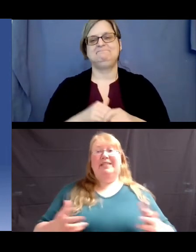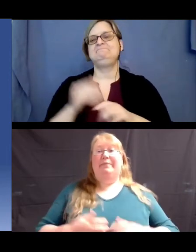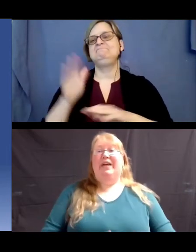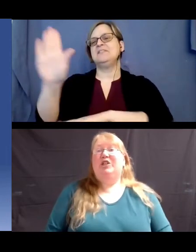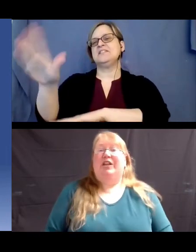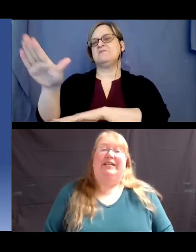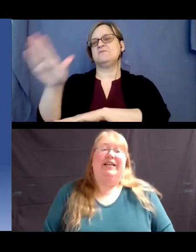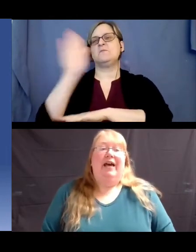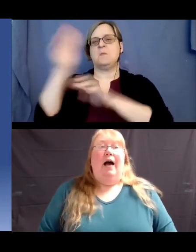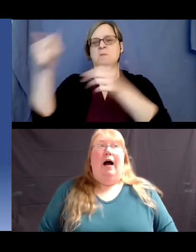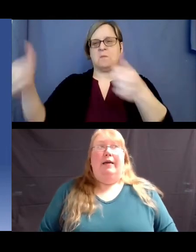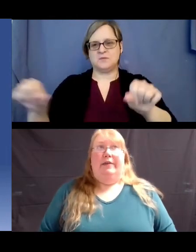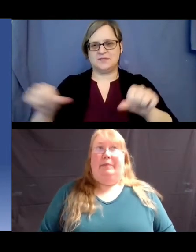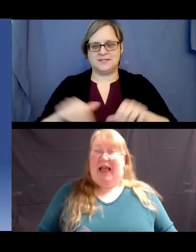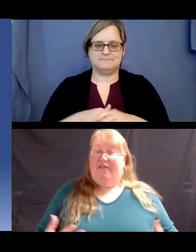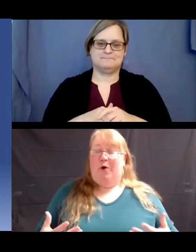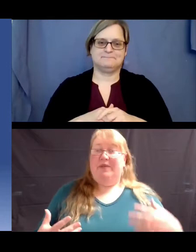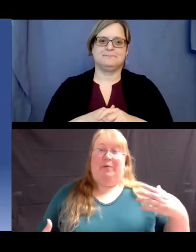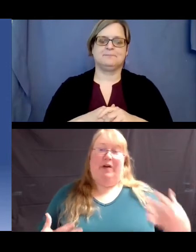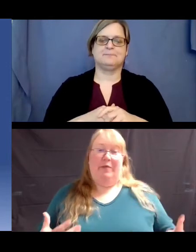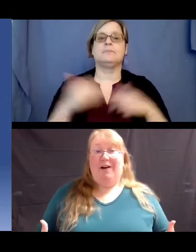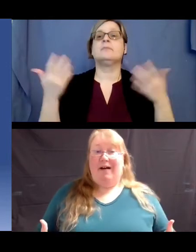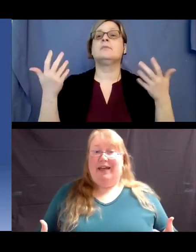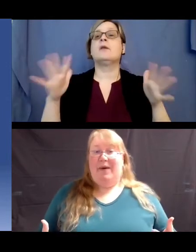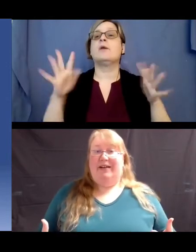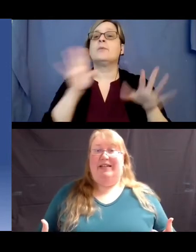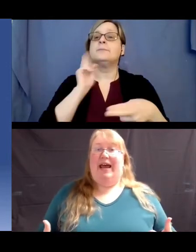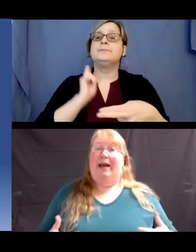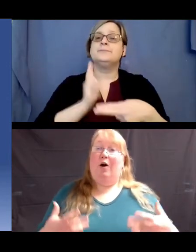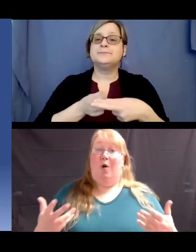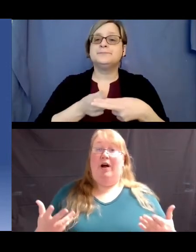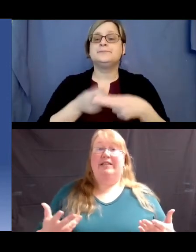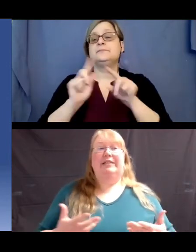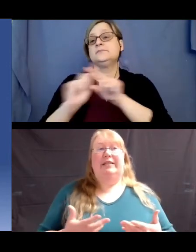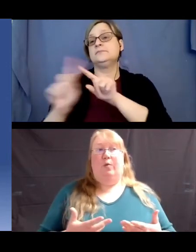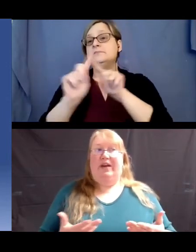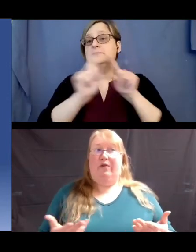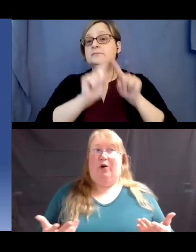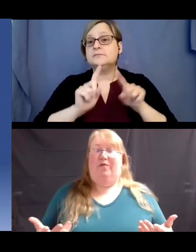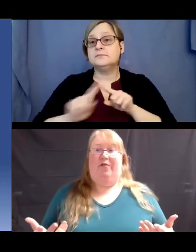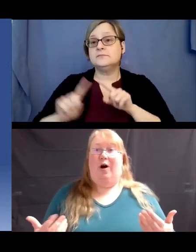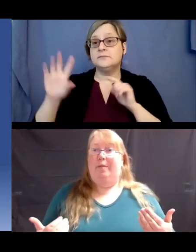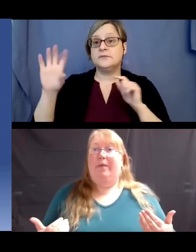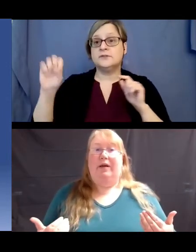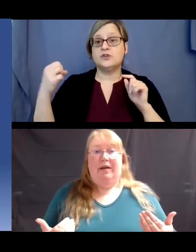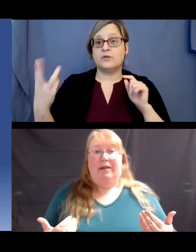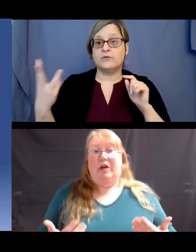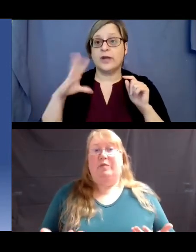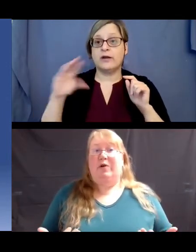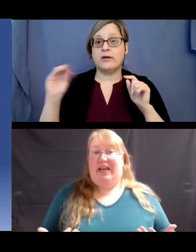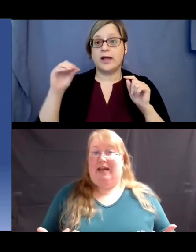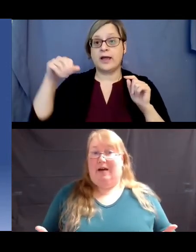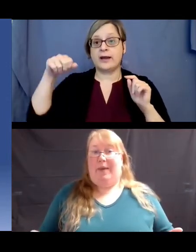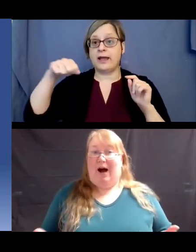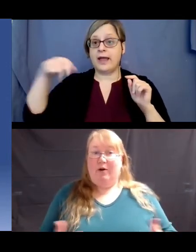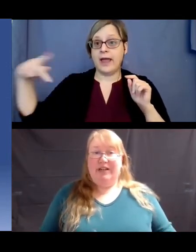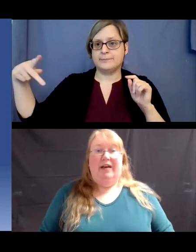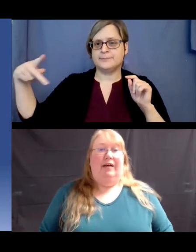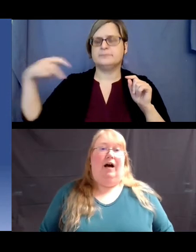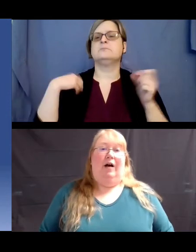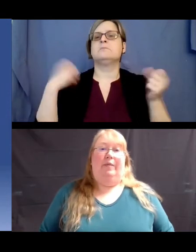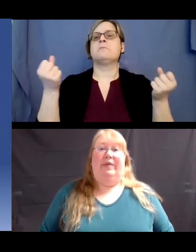So as I mentioned, the platforms that we're going to be talking about today are ones that we've heard from the community